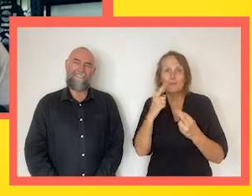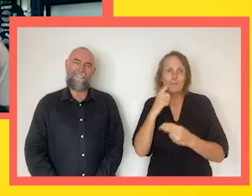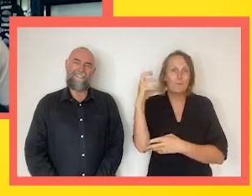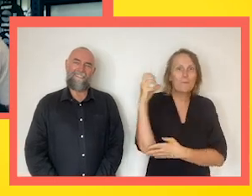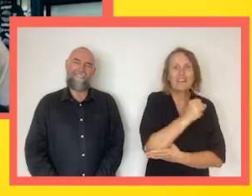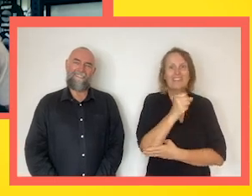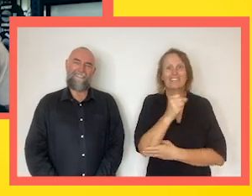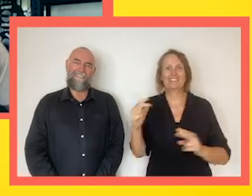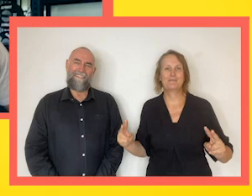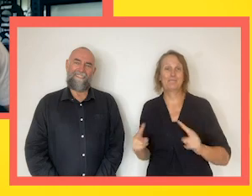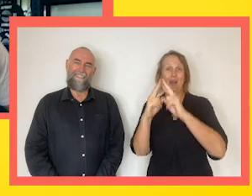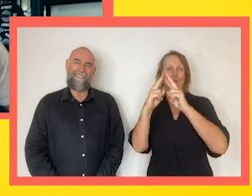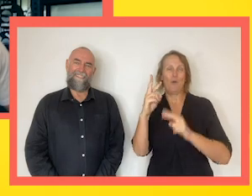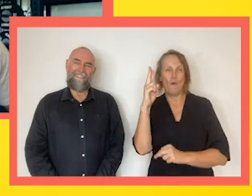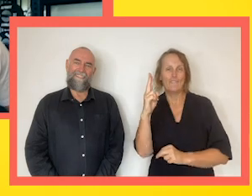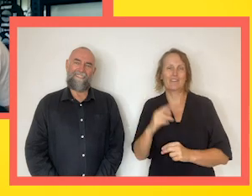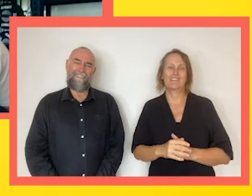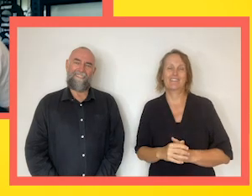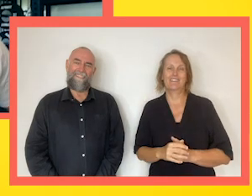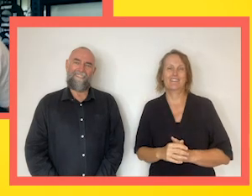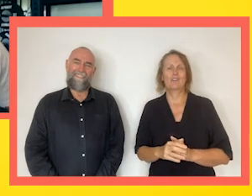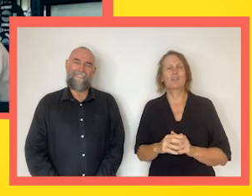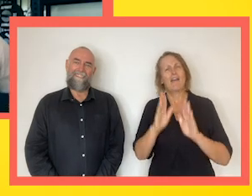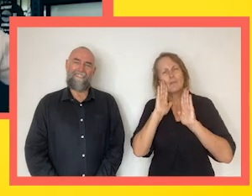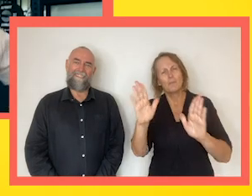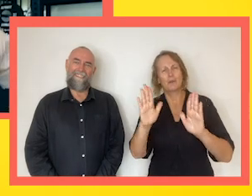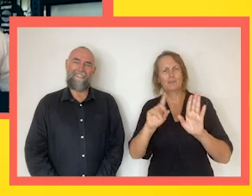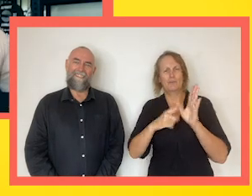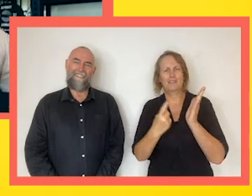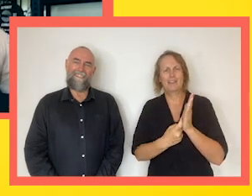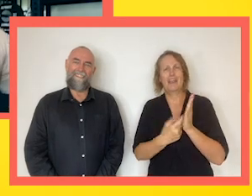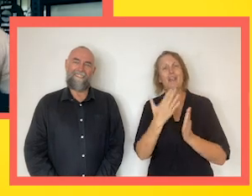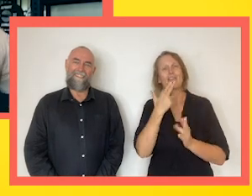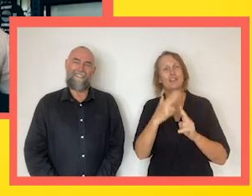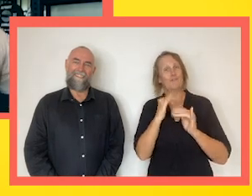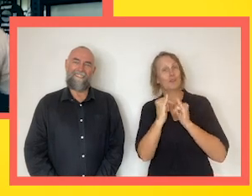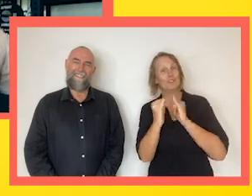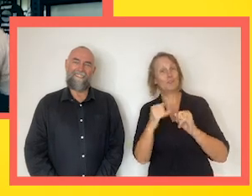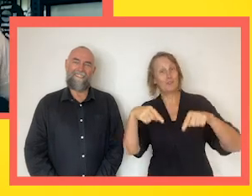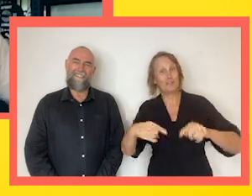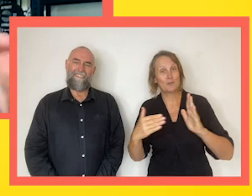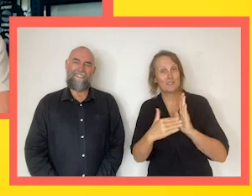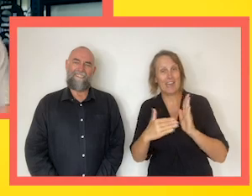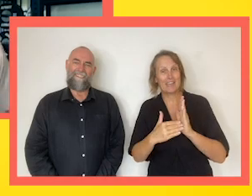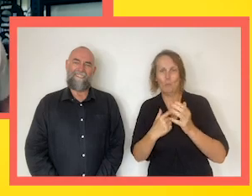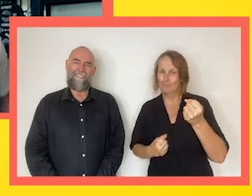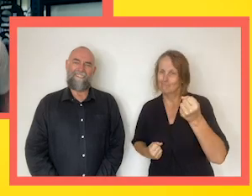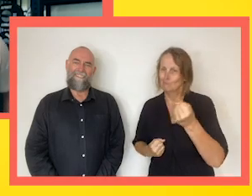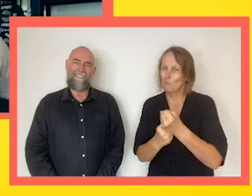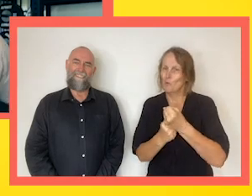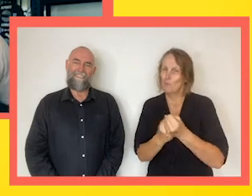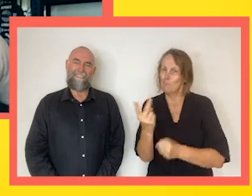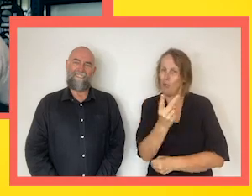finish line in Paris. Have an amazing year. Thank you for joining us on You Little Ripper as well. And we'll be right behind you for